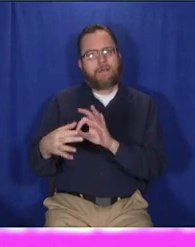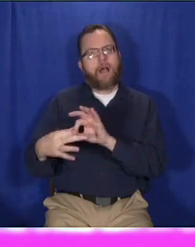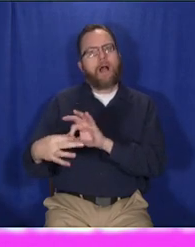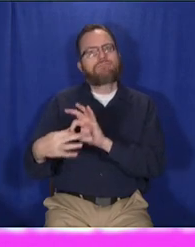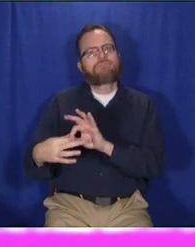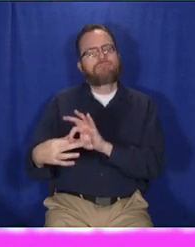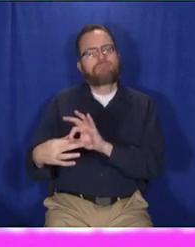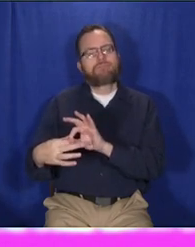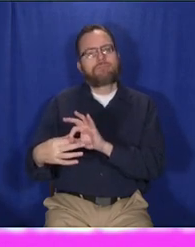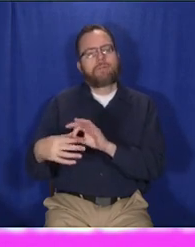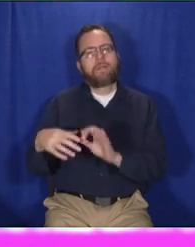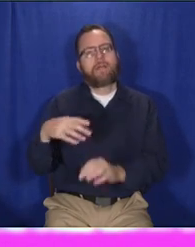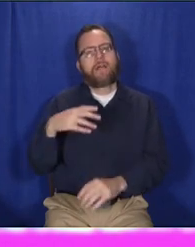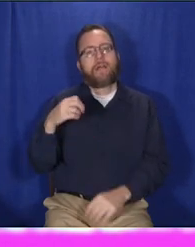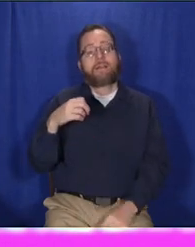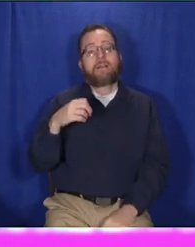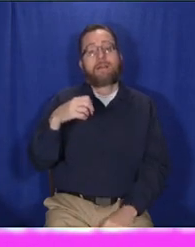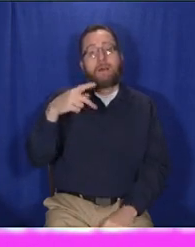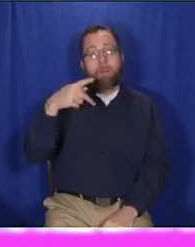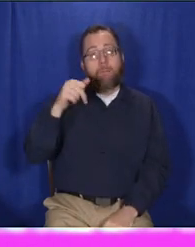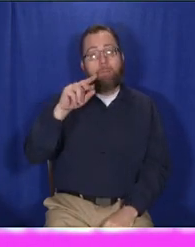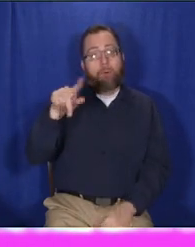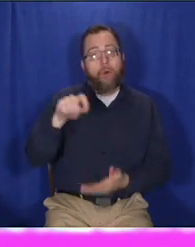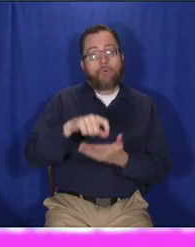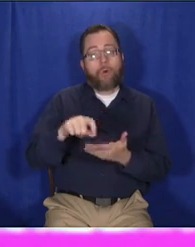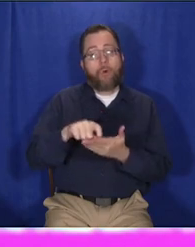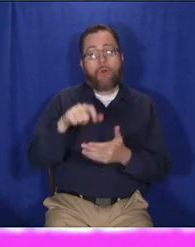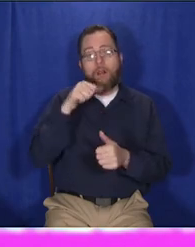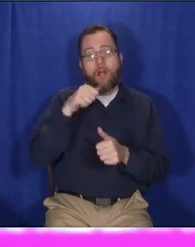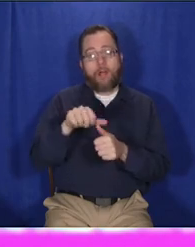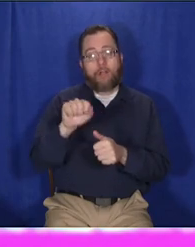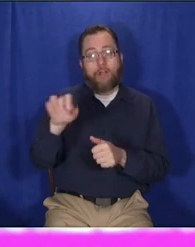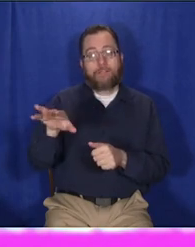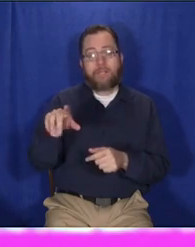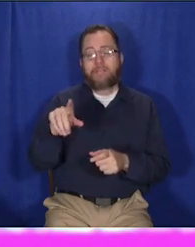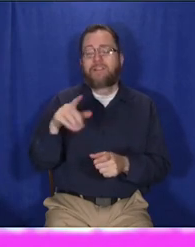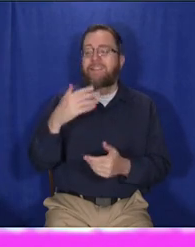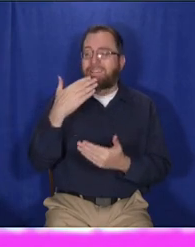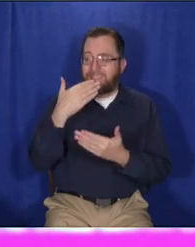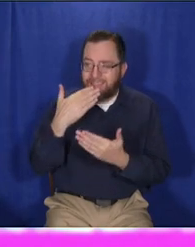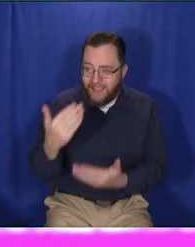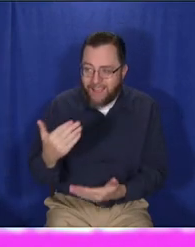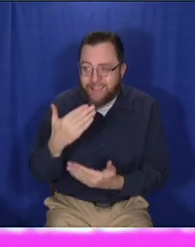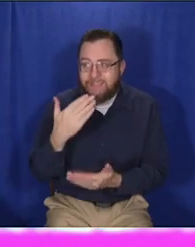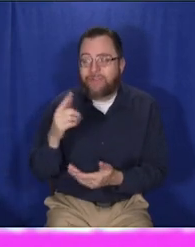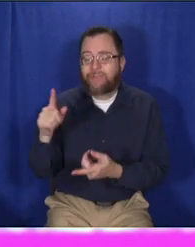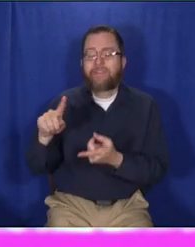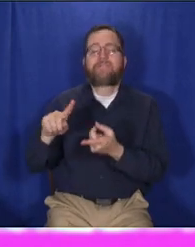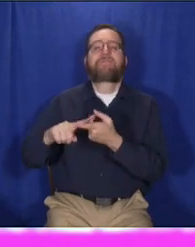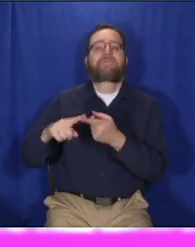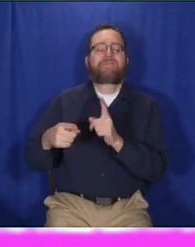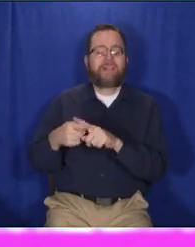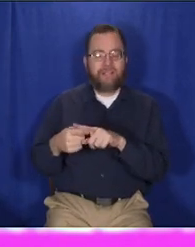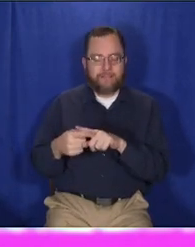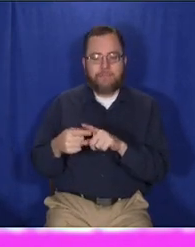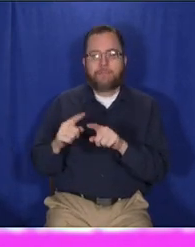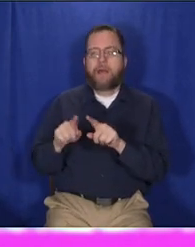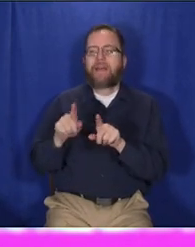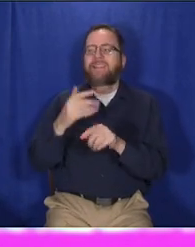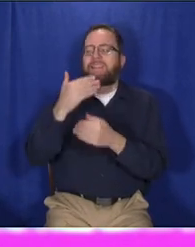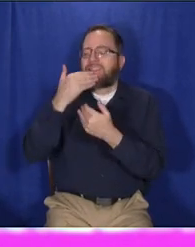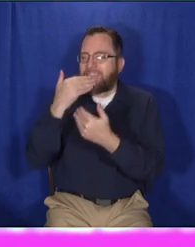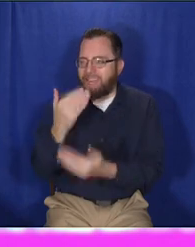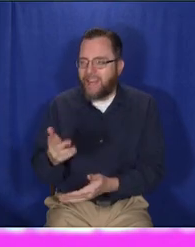Philippians 4, Paul is thanking them not just for their friendship, like we talked about last week, but also for their specific support,